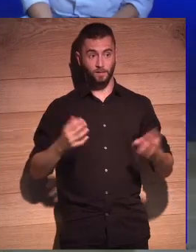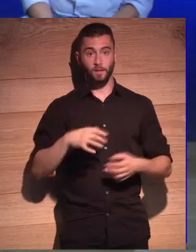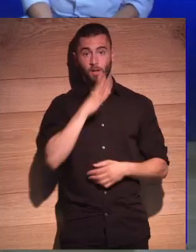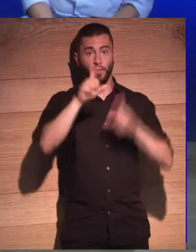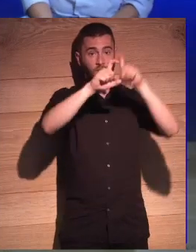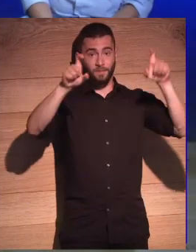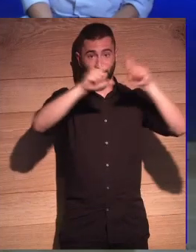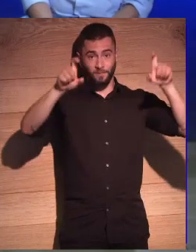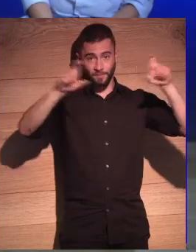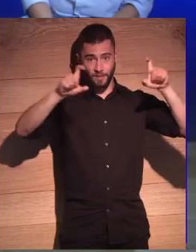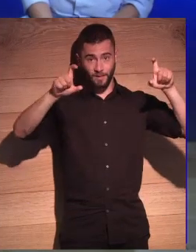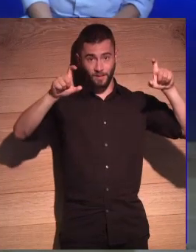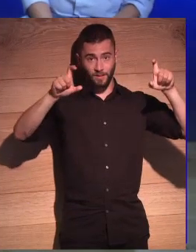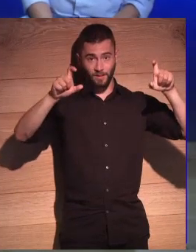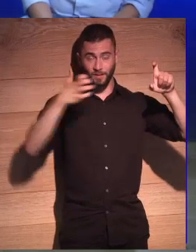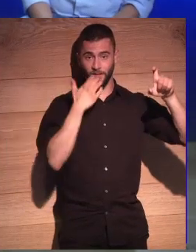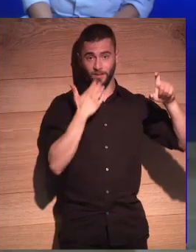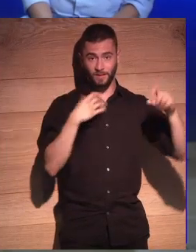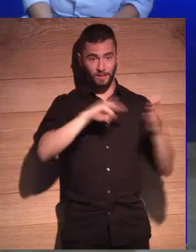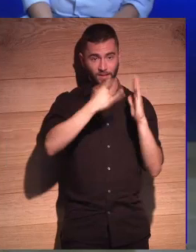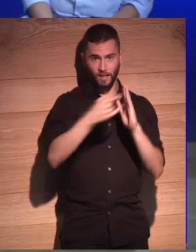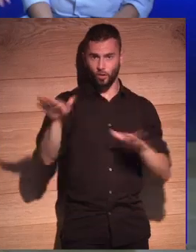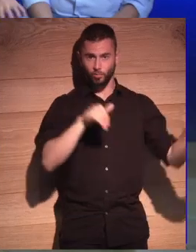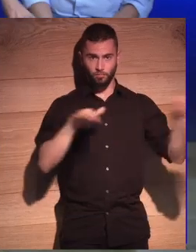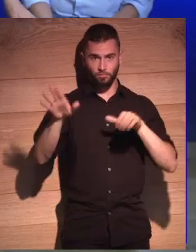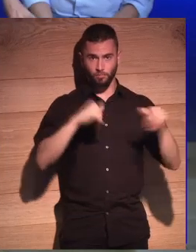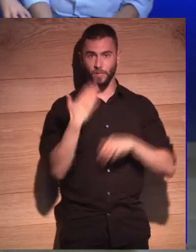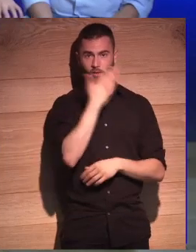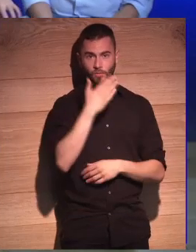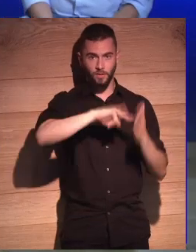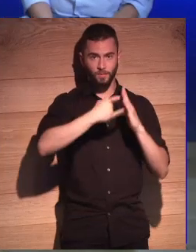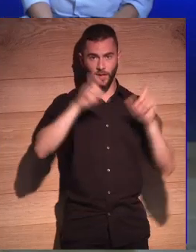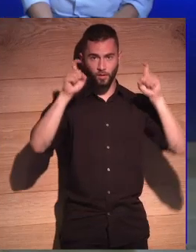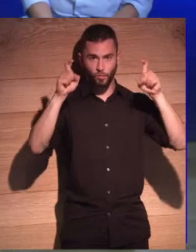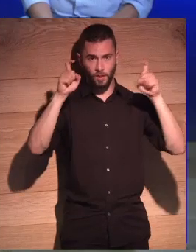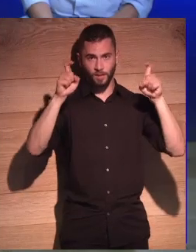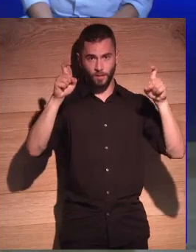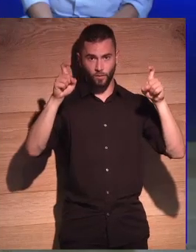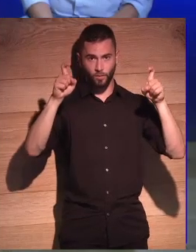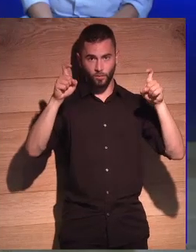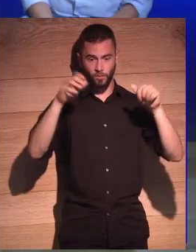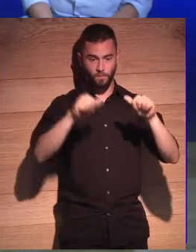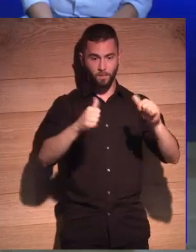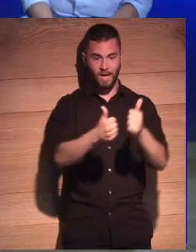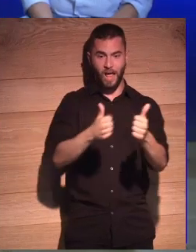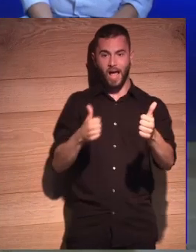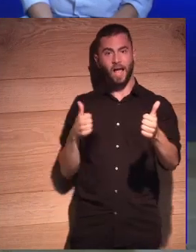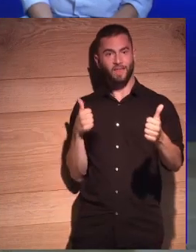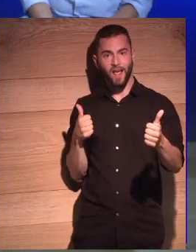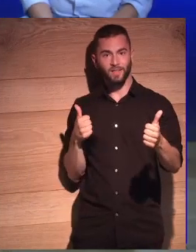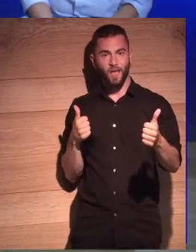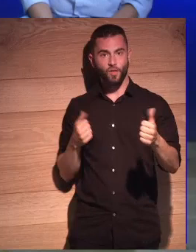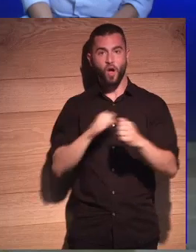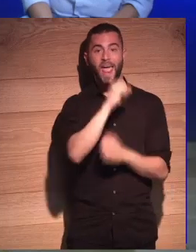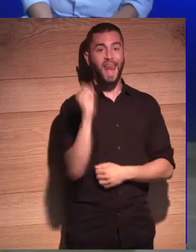to increase. We're making companies demanding technicians are here, and the schools